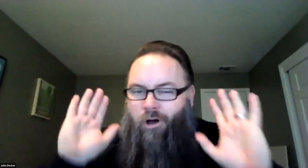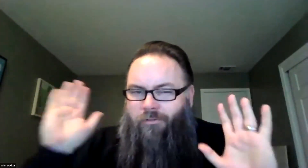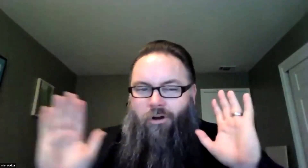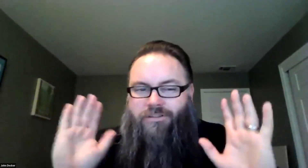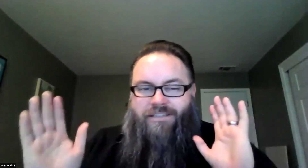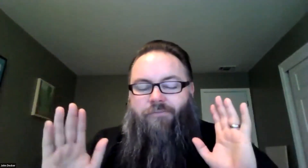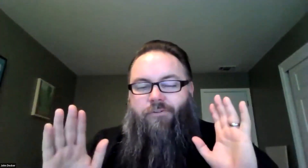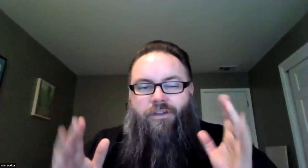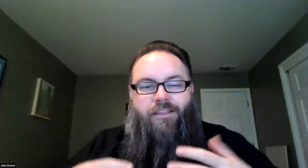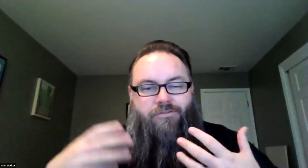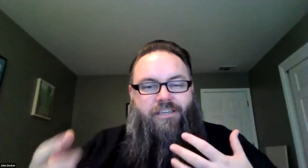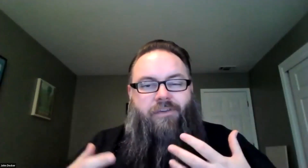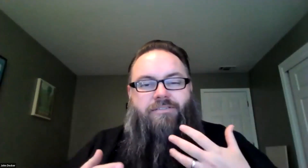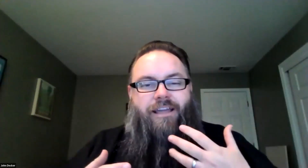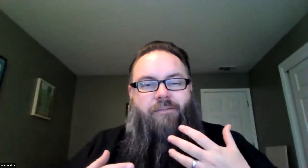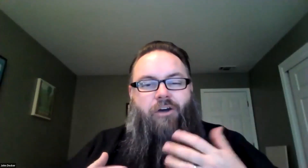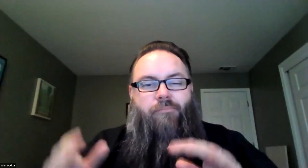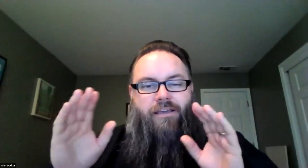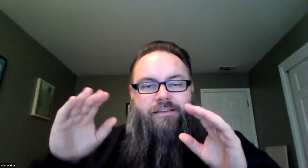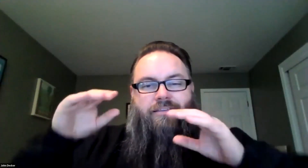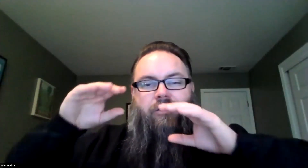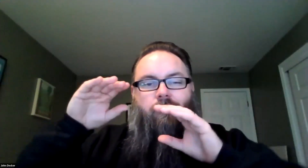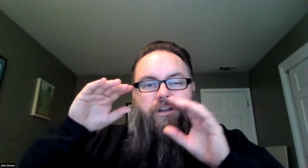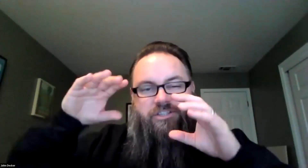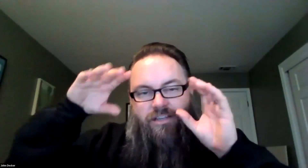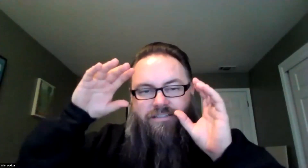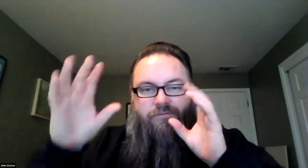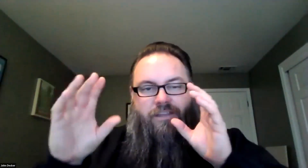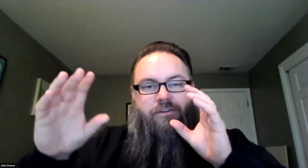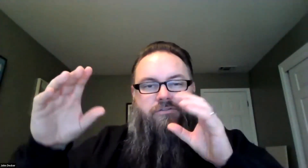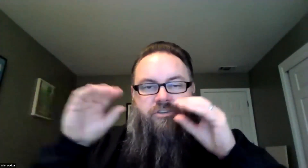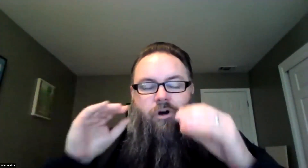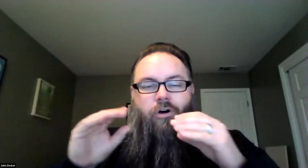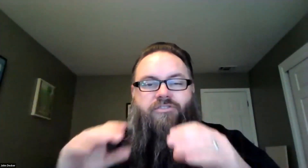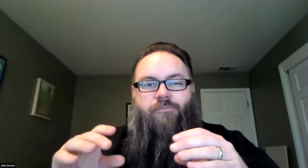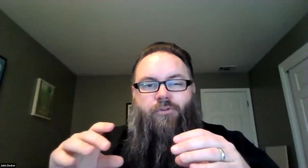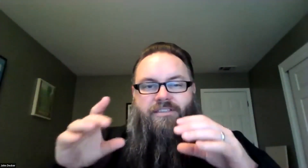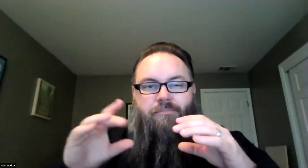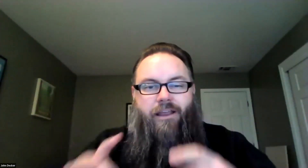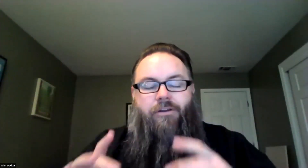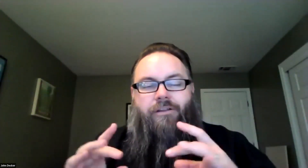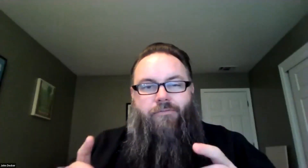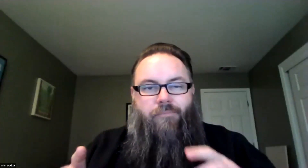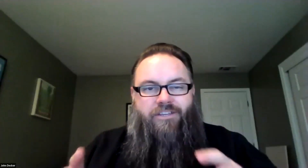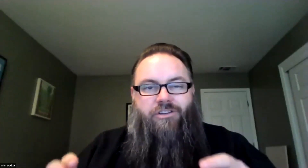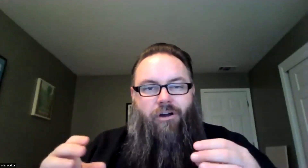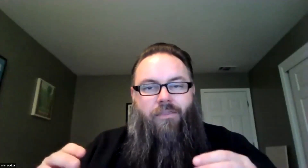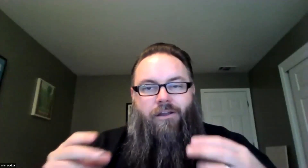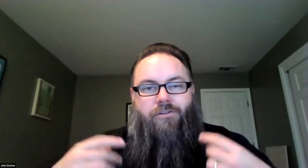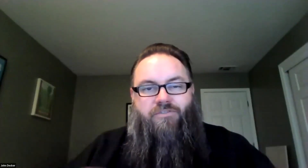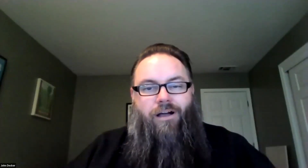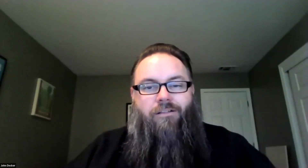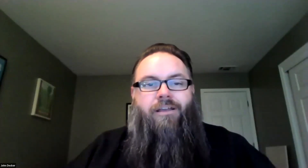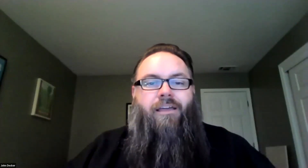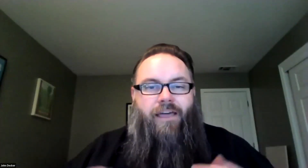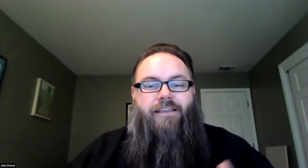I hope all of our Alta staff are looking at those emails that come out, because when she does the videos, she will also put some narrative information on